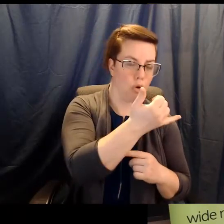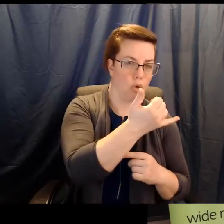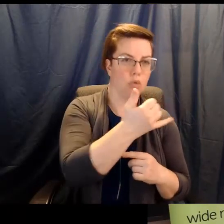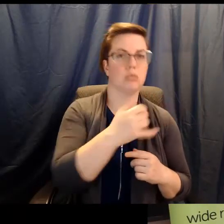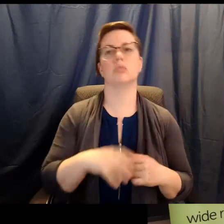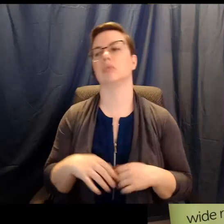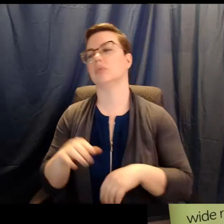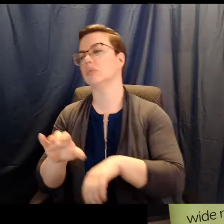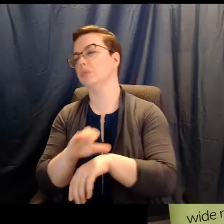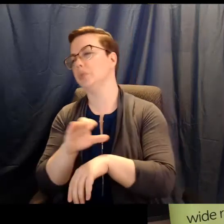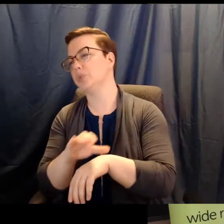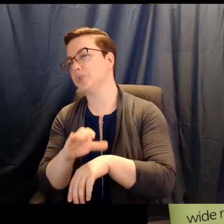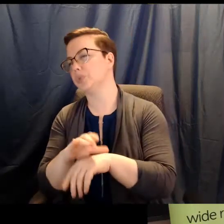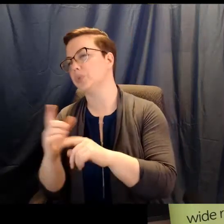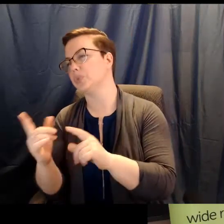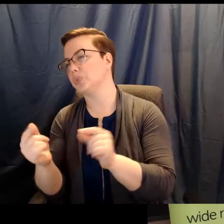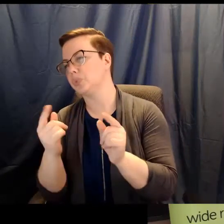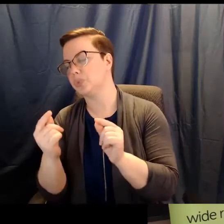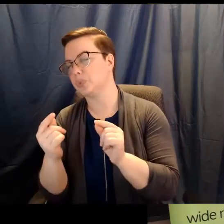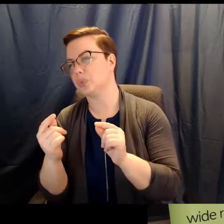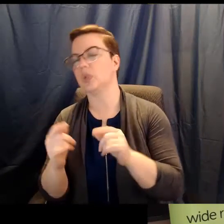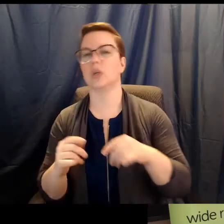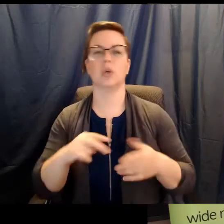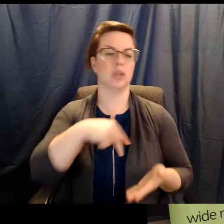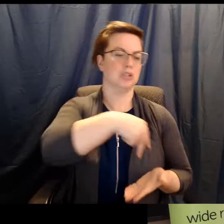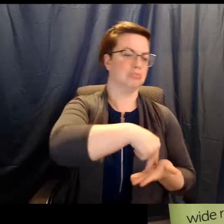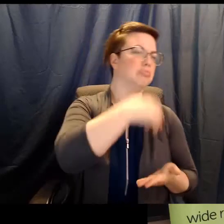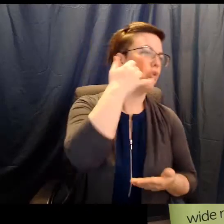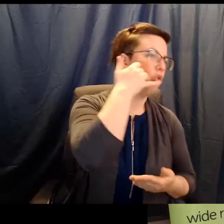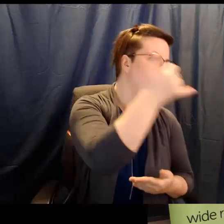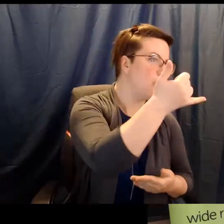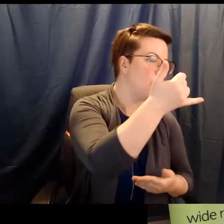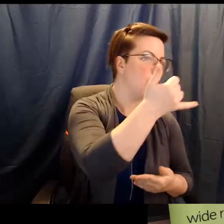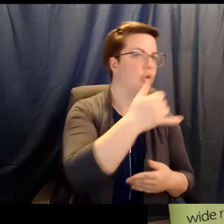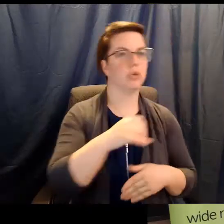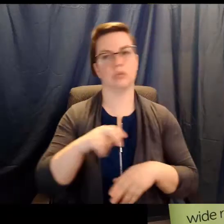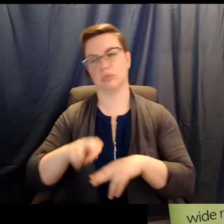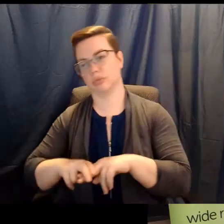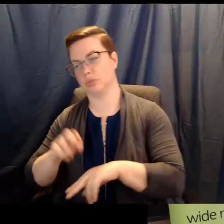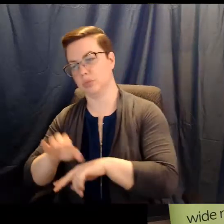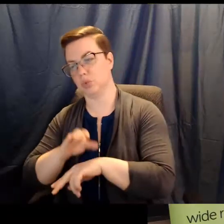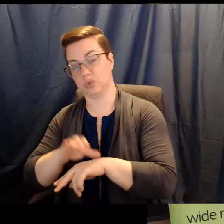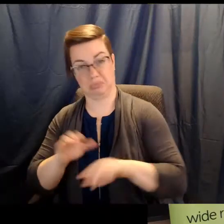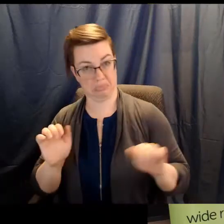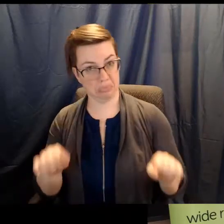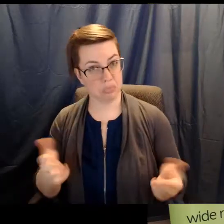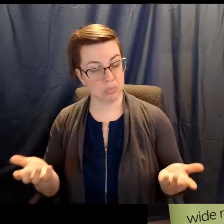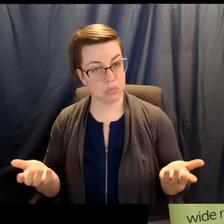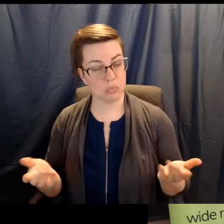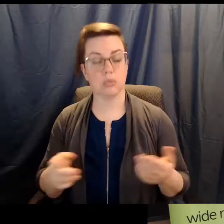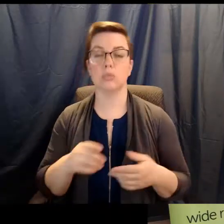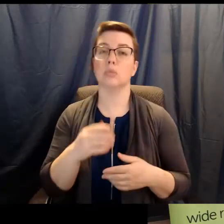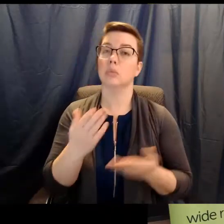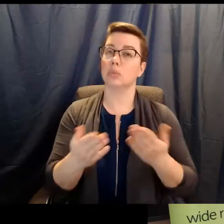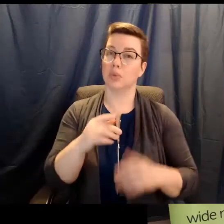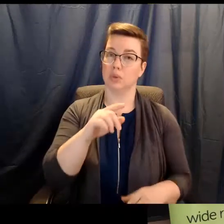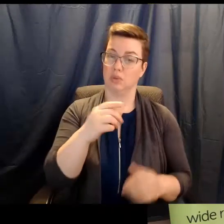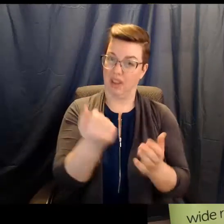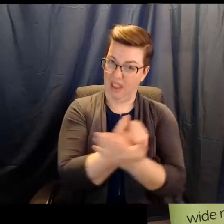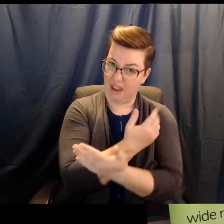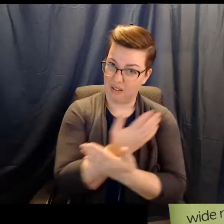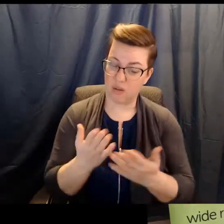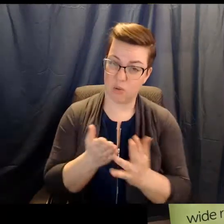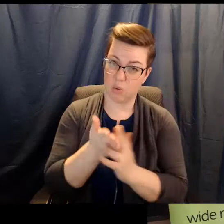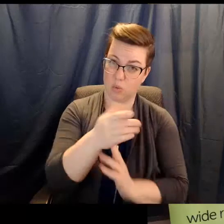that are mixed in there with computer time? Is it possible that some of your meetings don't have to be on Zoom? Could you get your phone and get